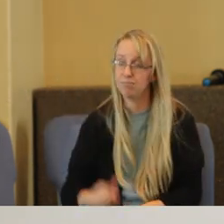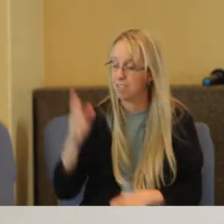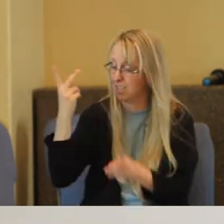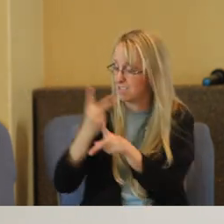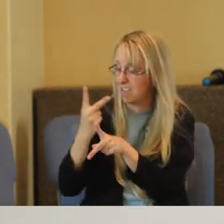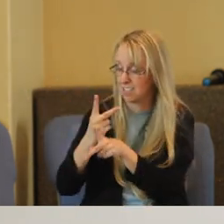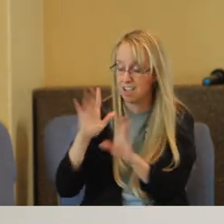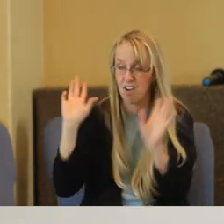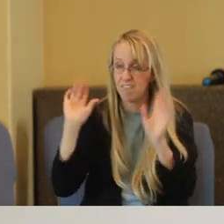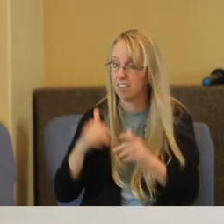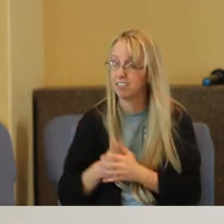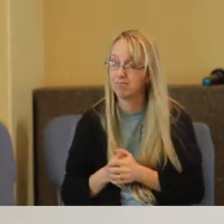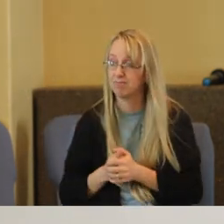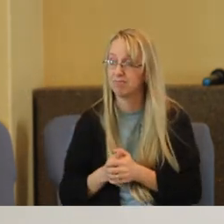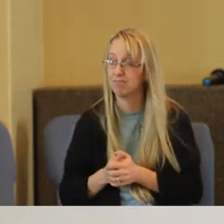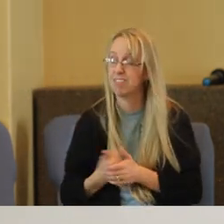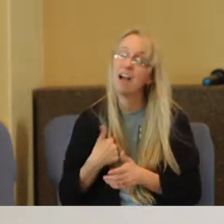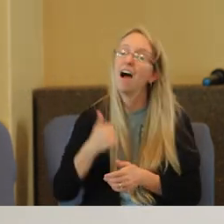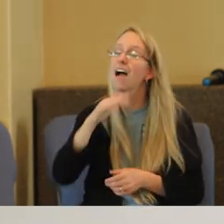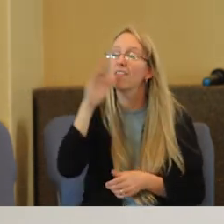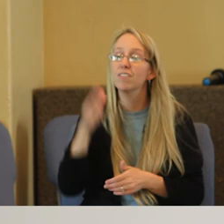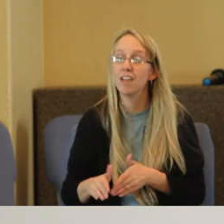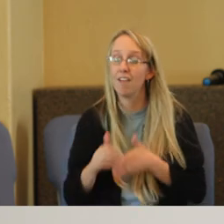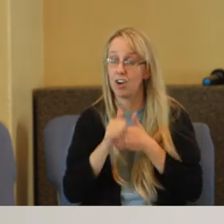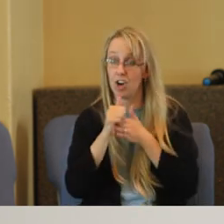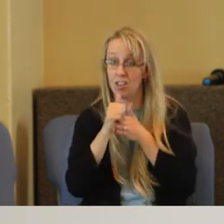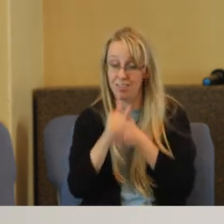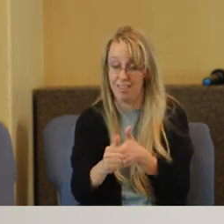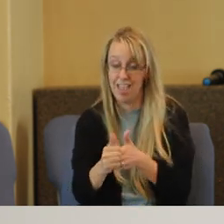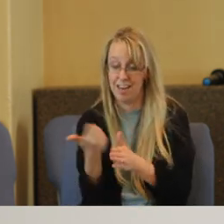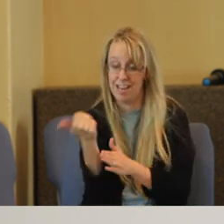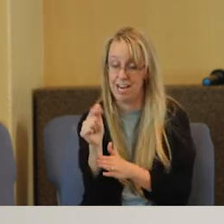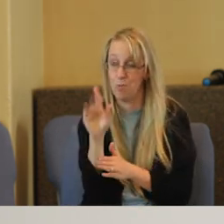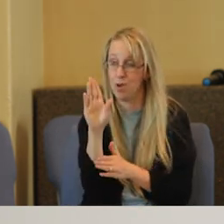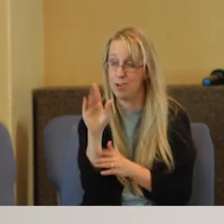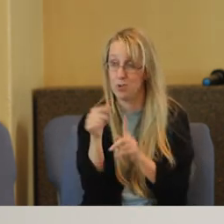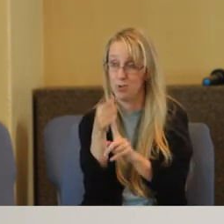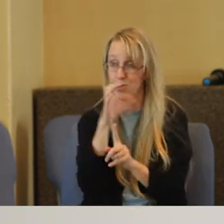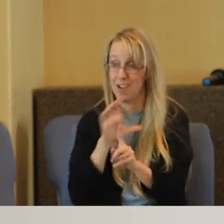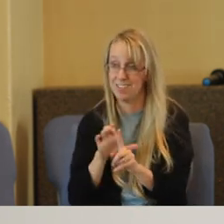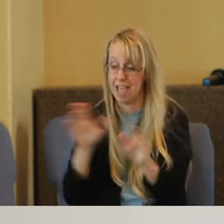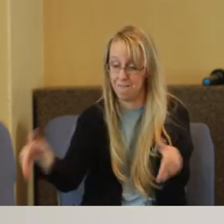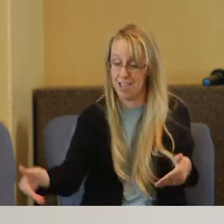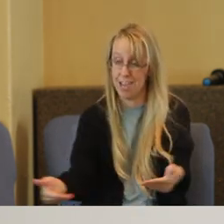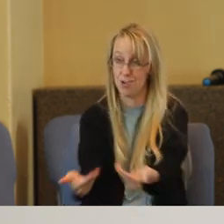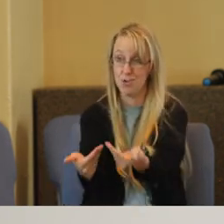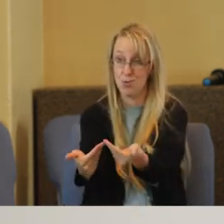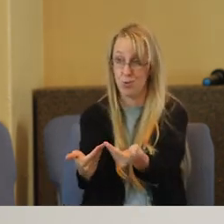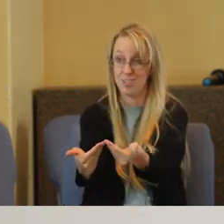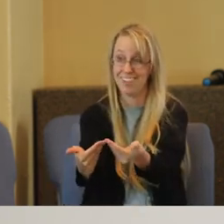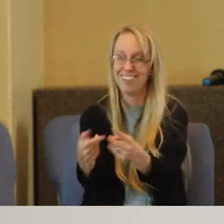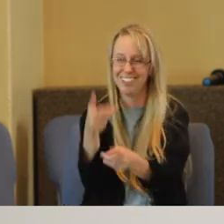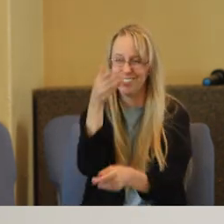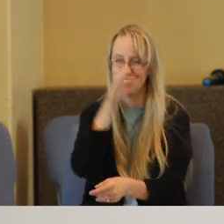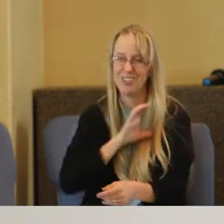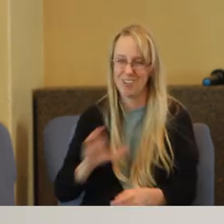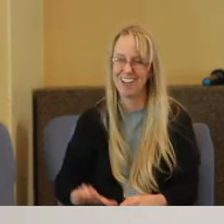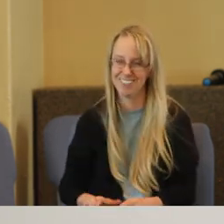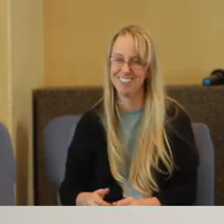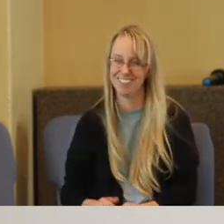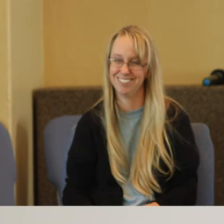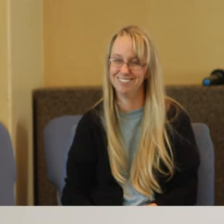it. I have never led anybody to Christ. I've introduced a lot of people to Christ,